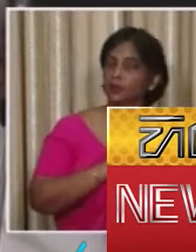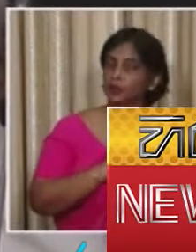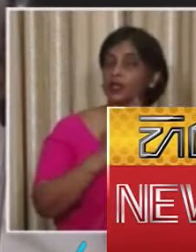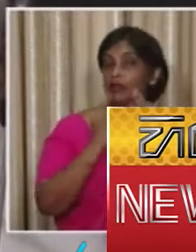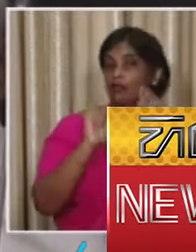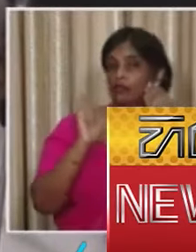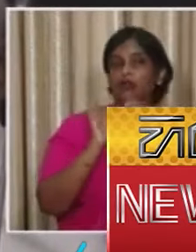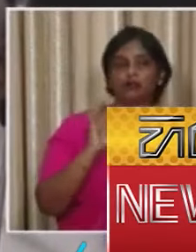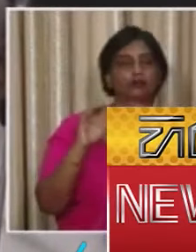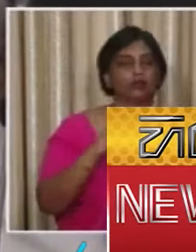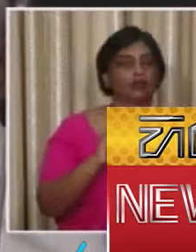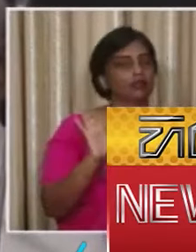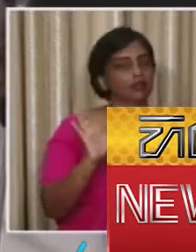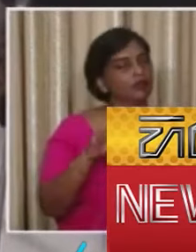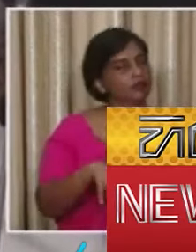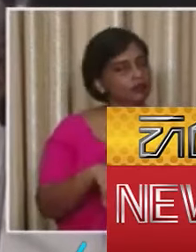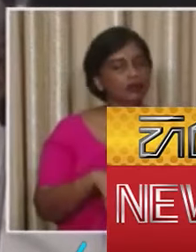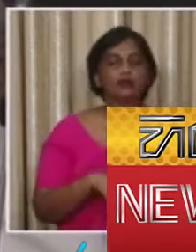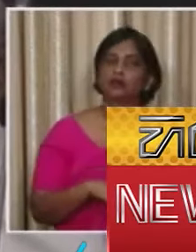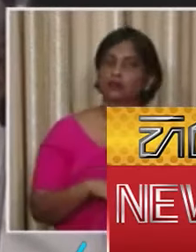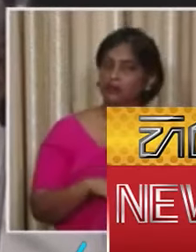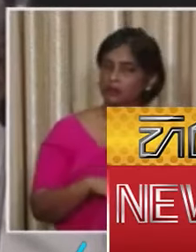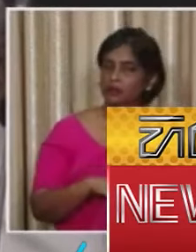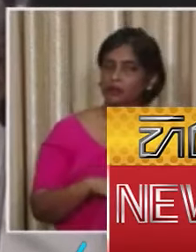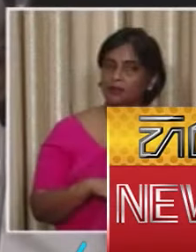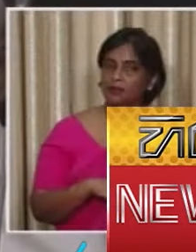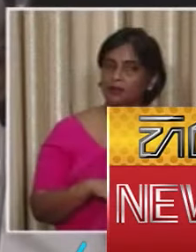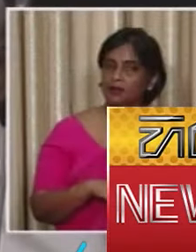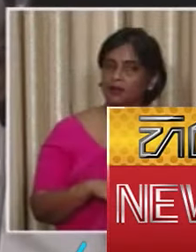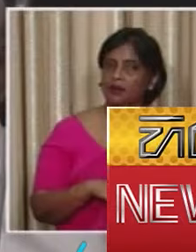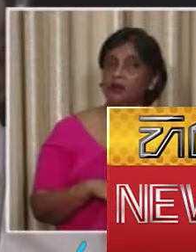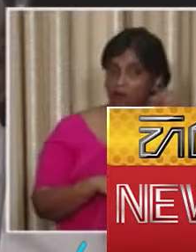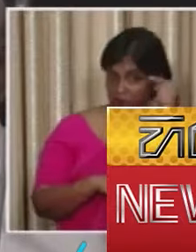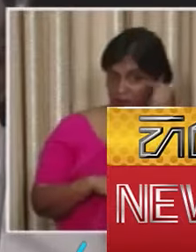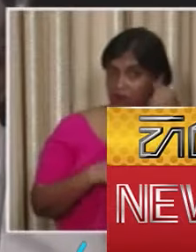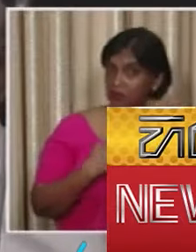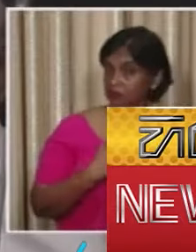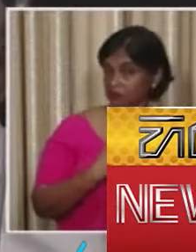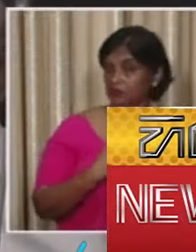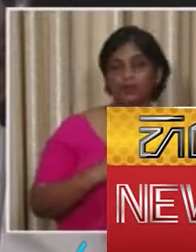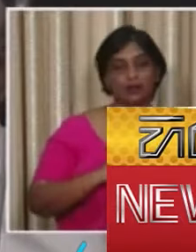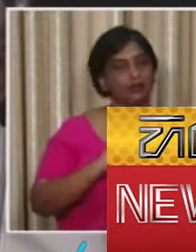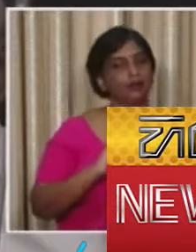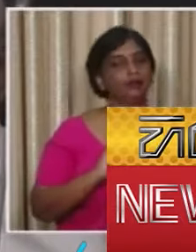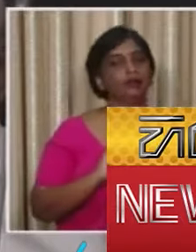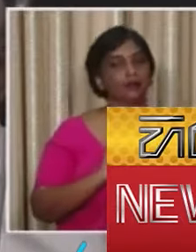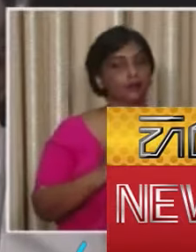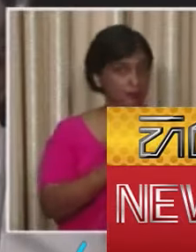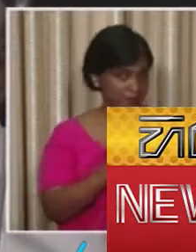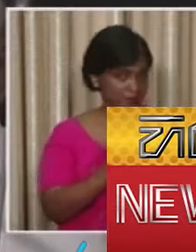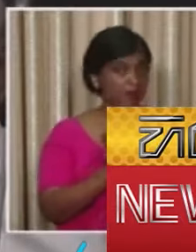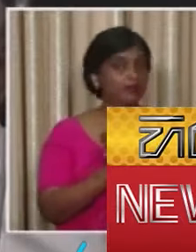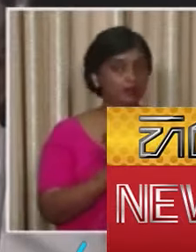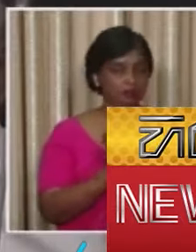me, do you think, Ranil, I'll divide the country? As a small boy, I went to see independence in